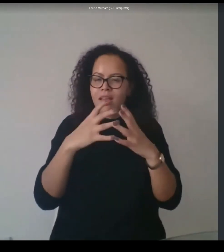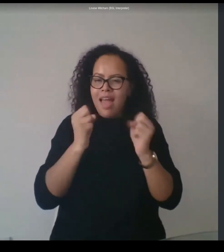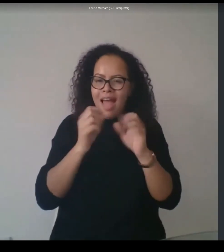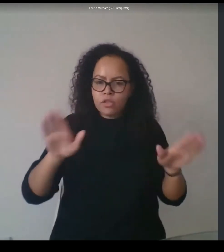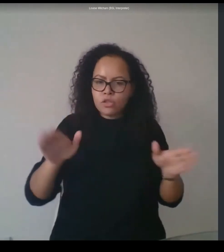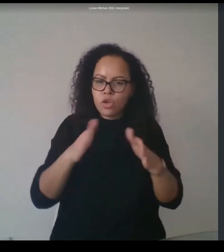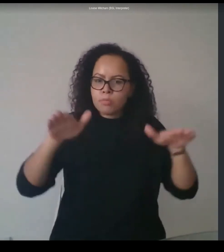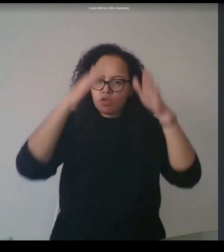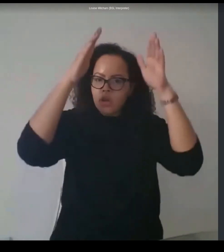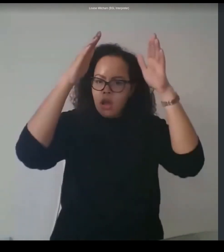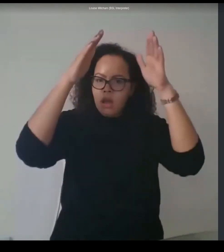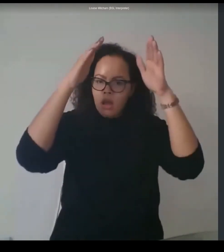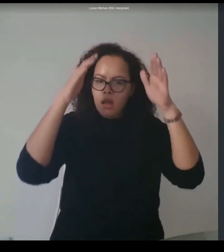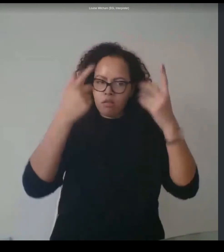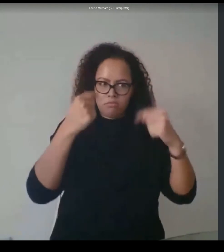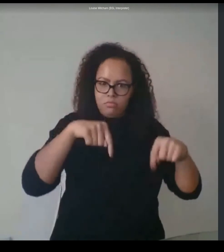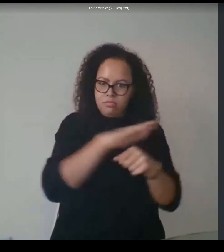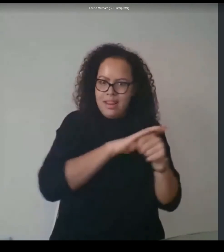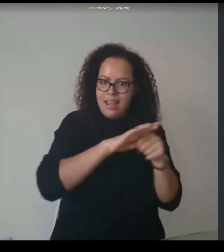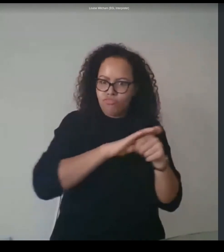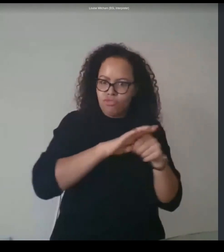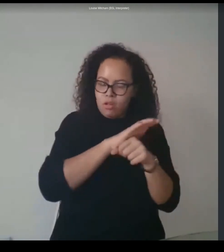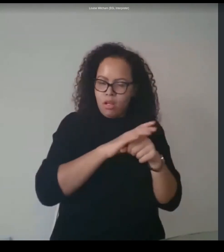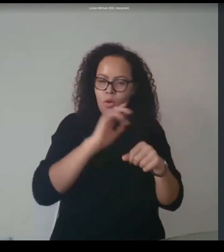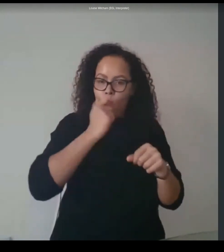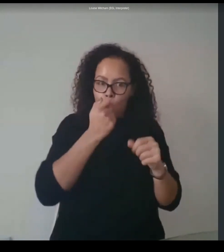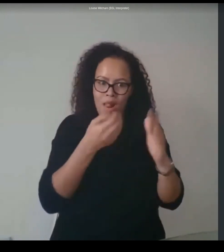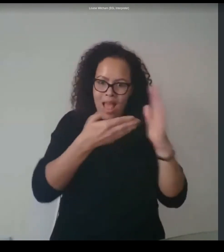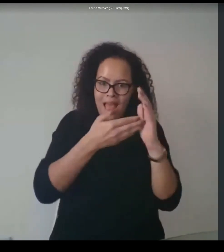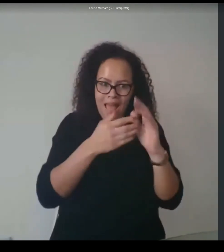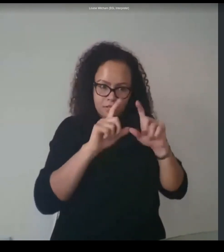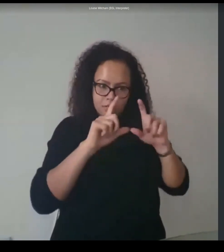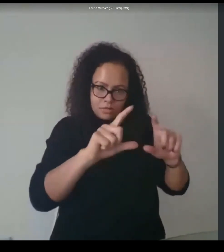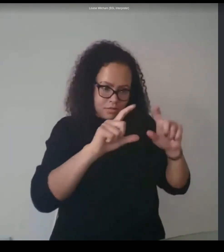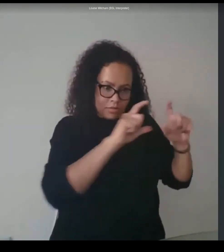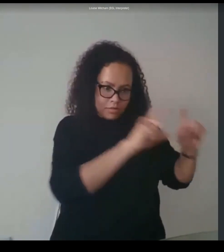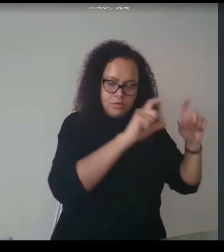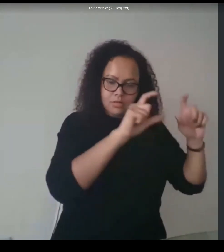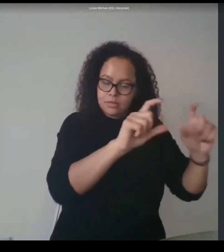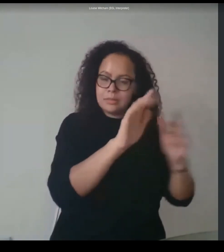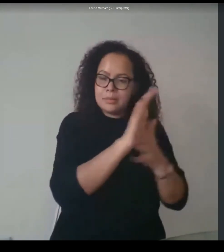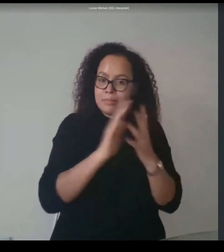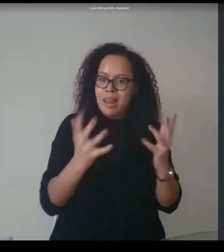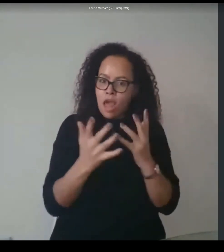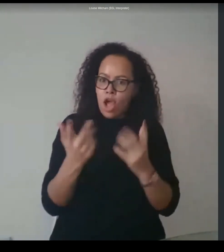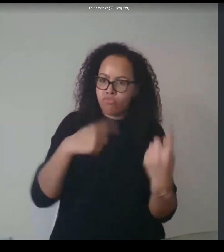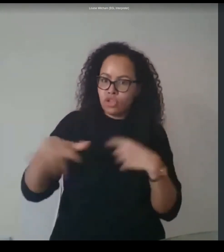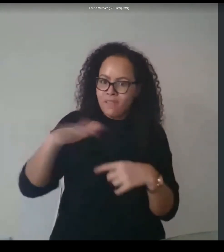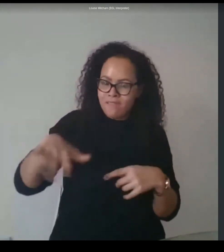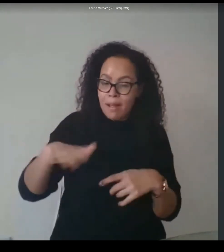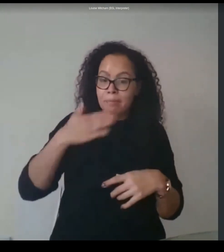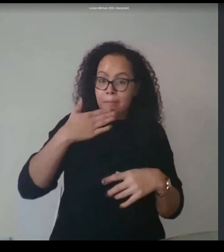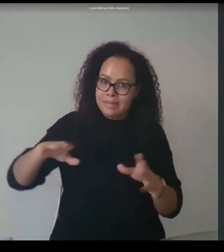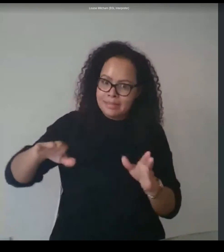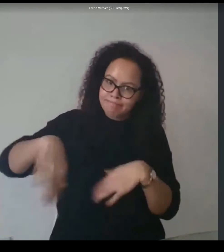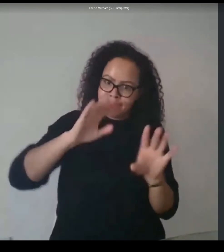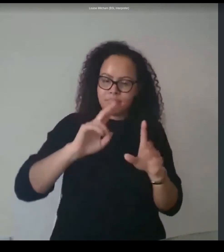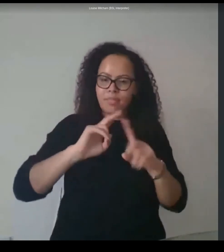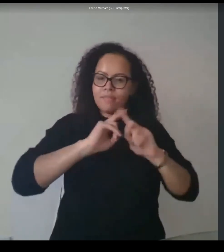them in Vale of Wight here, one of the districts, whereby we are also encouraging families to go and visit some of this